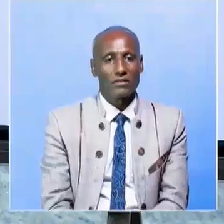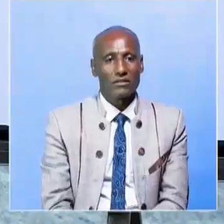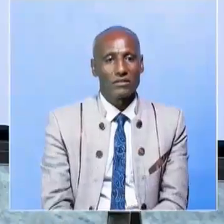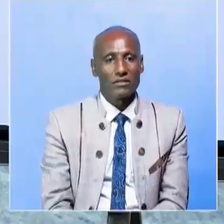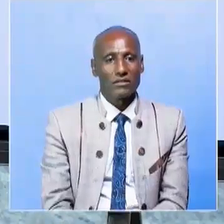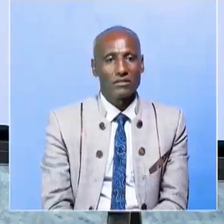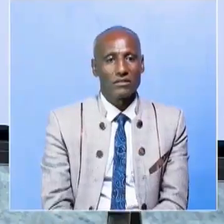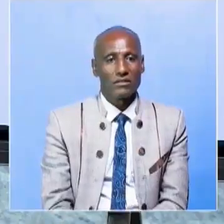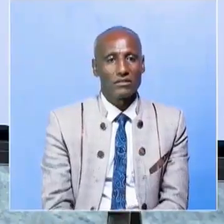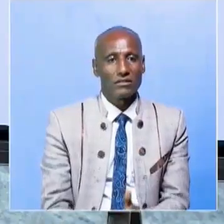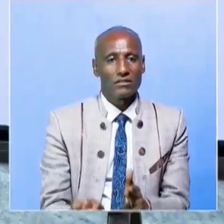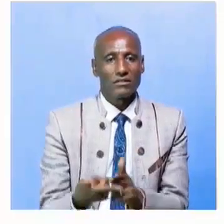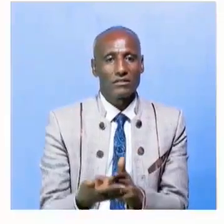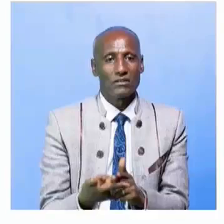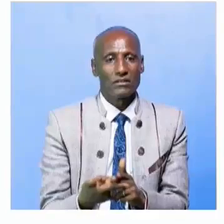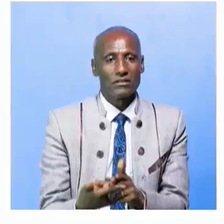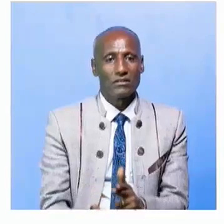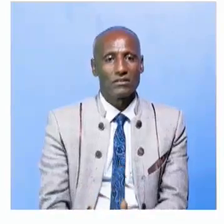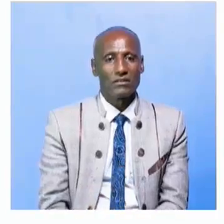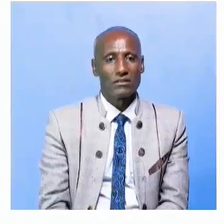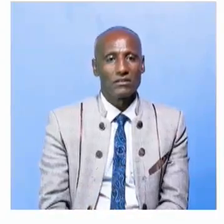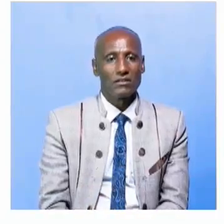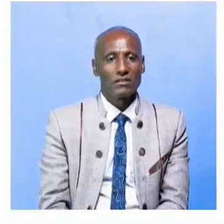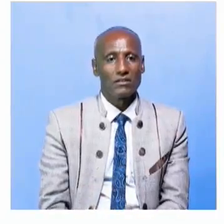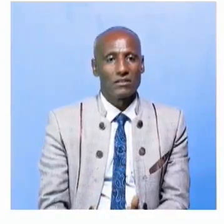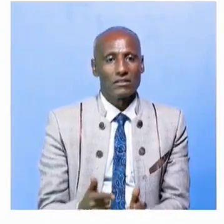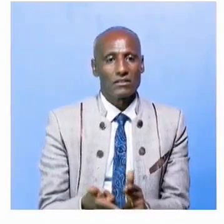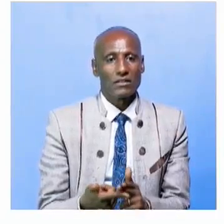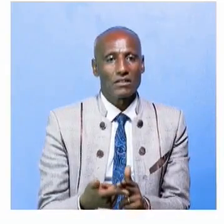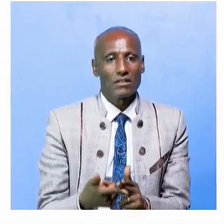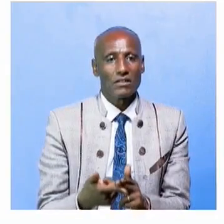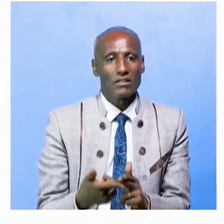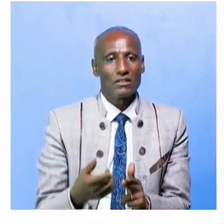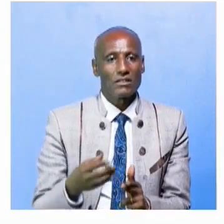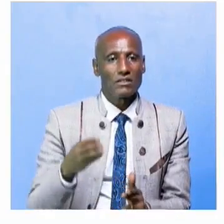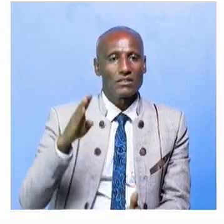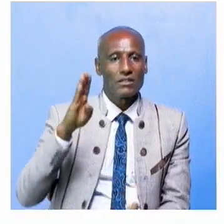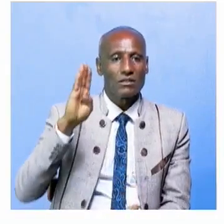vocabulary that we're going to see is boost.